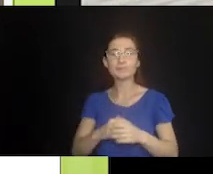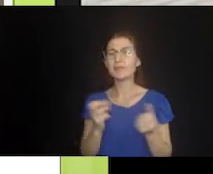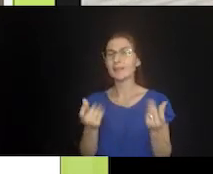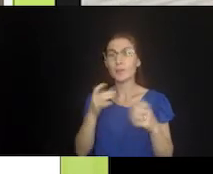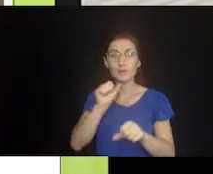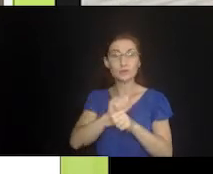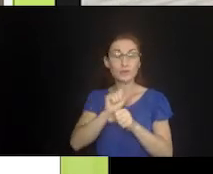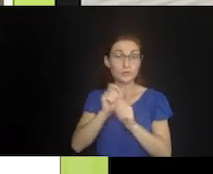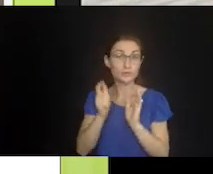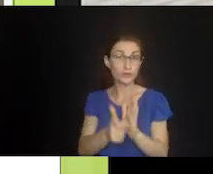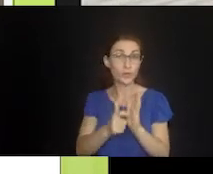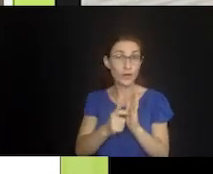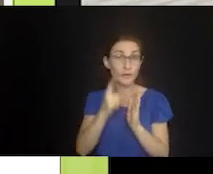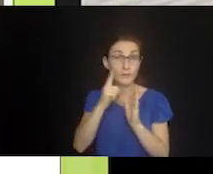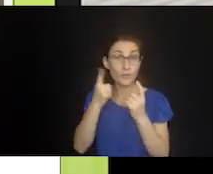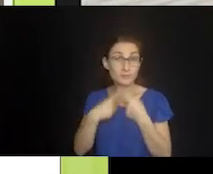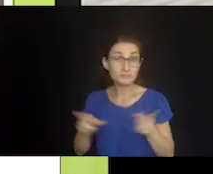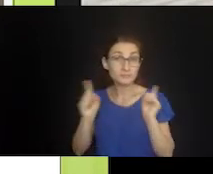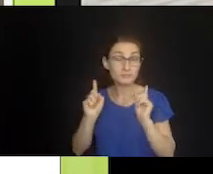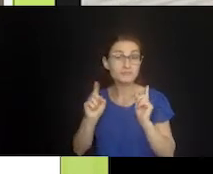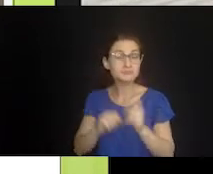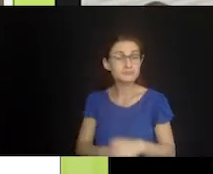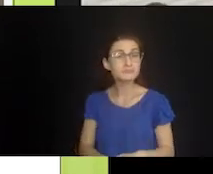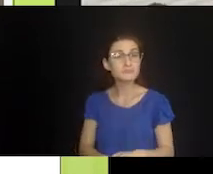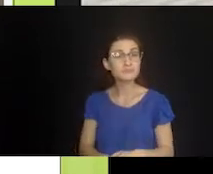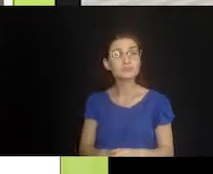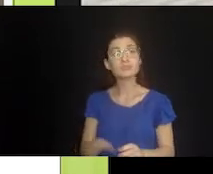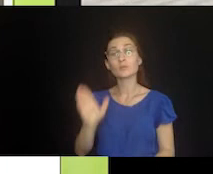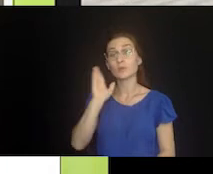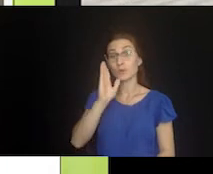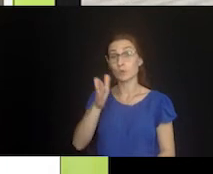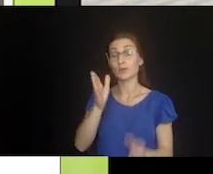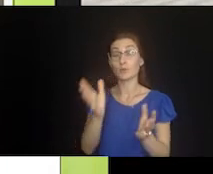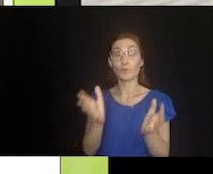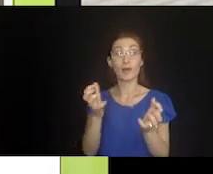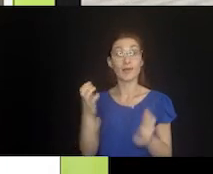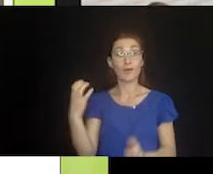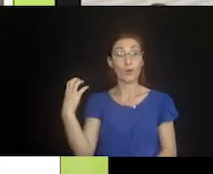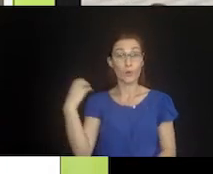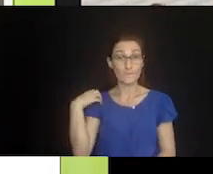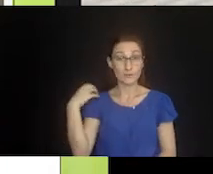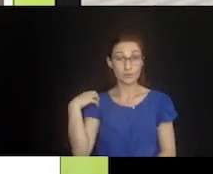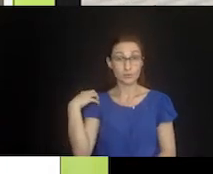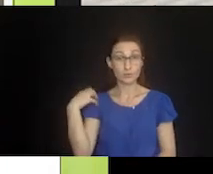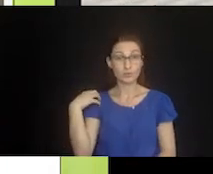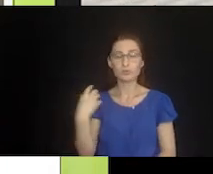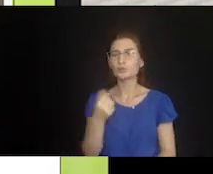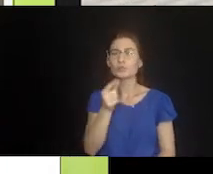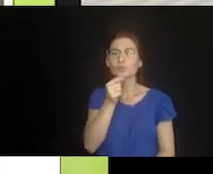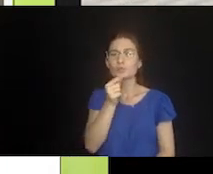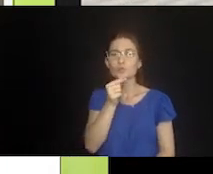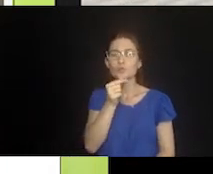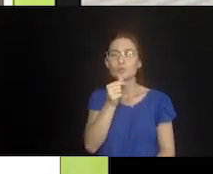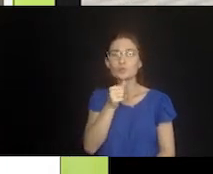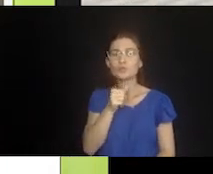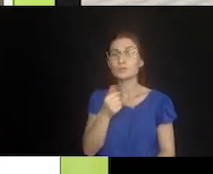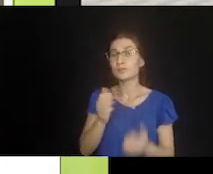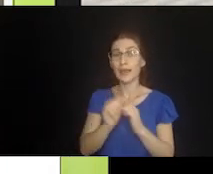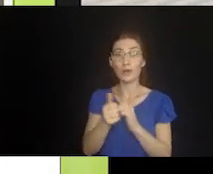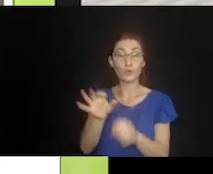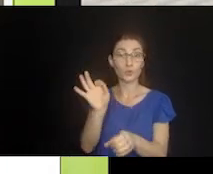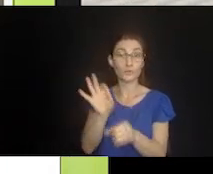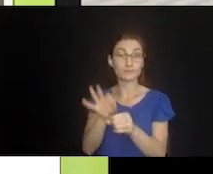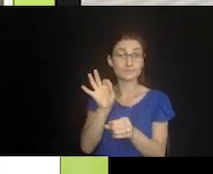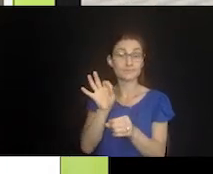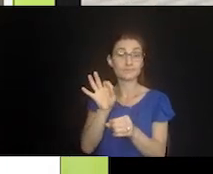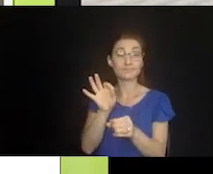to accomplish and the work that it's going to take for that to happen. You're going to want officers. Who are they going